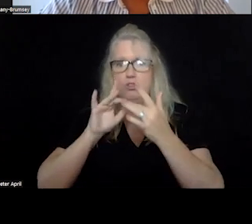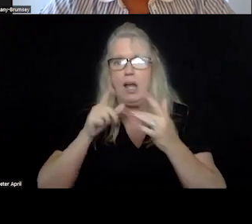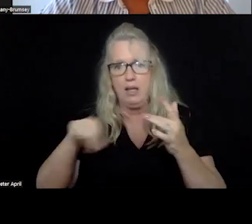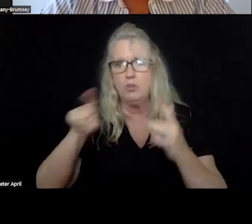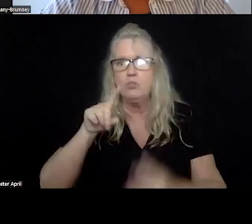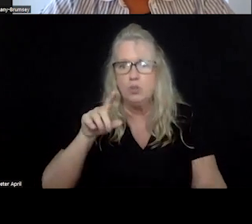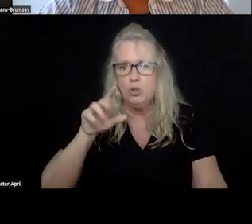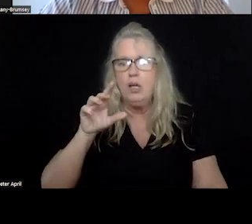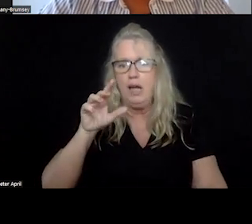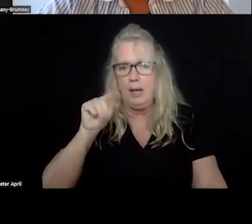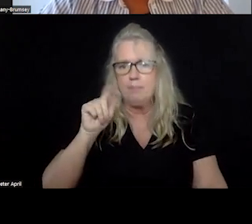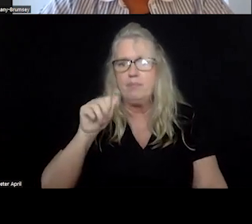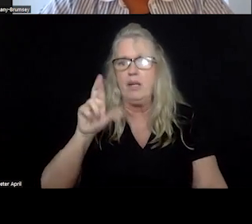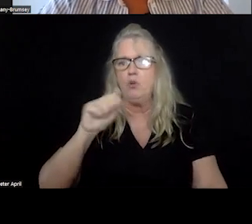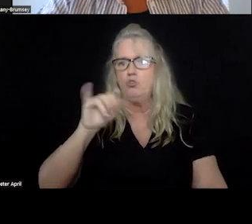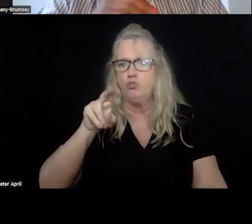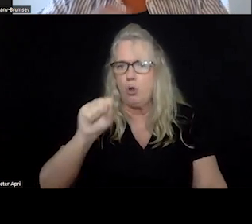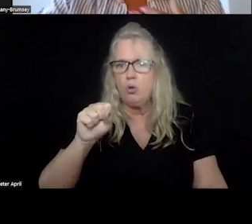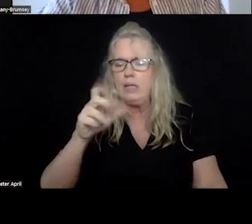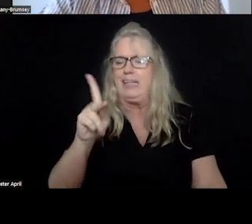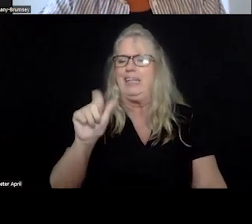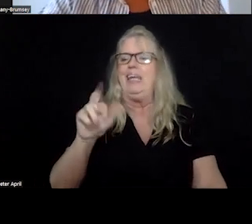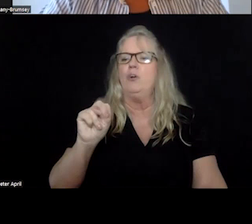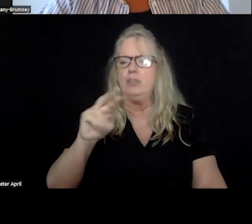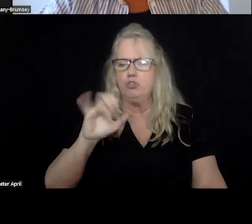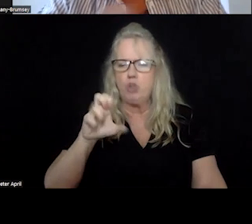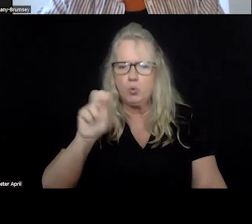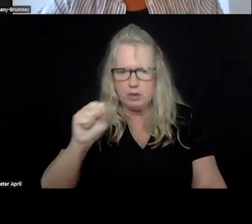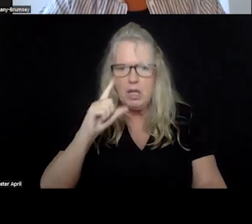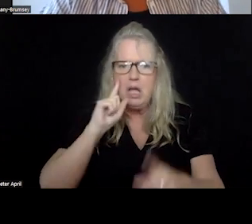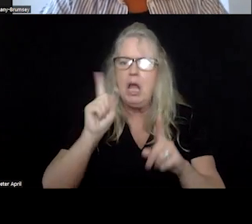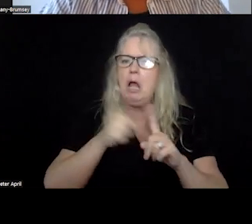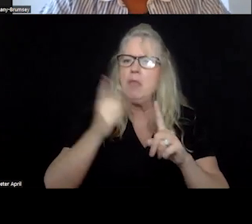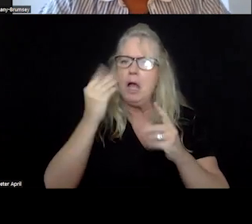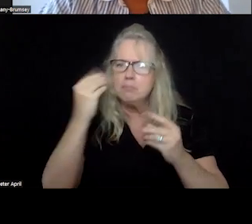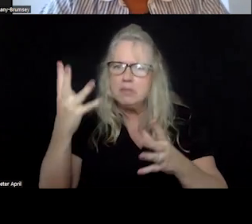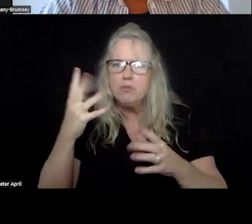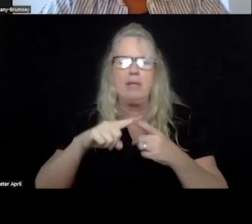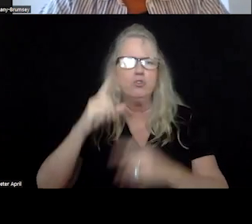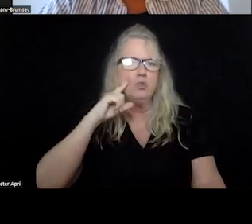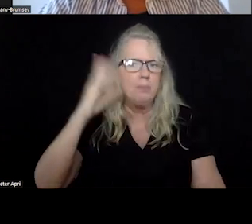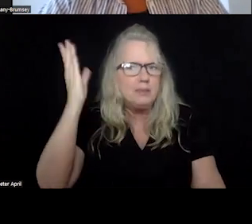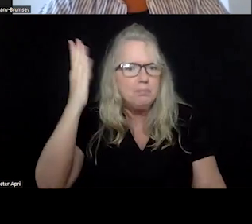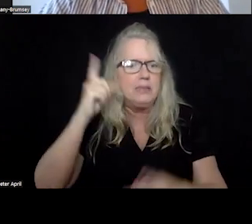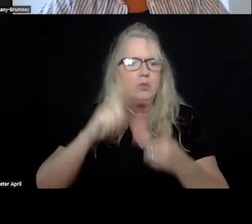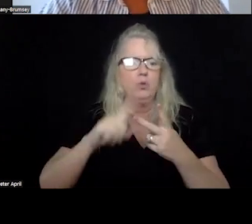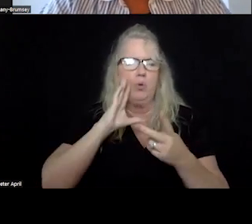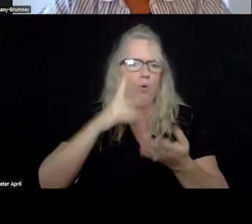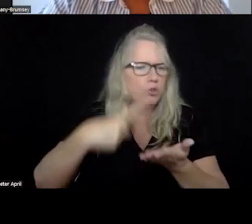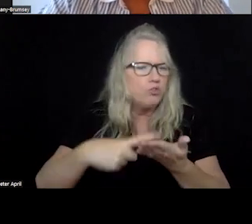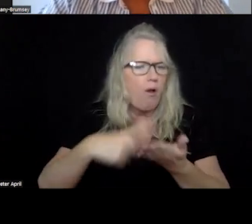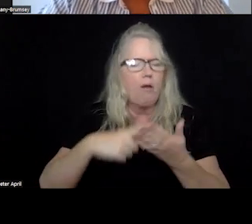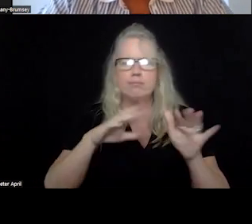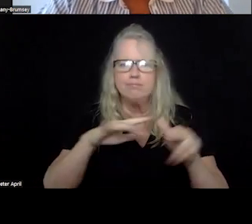Jones with a suggestion on a speaker. Soon there'll also be a process on the website to submit ideas for talks, but reach out